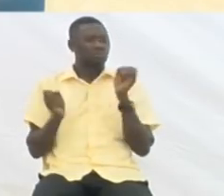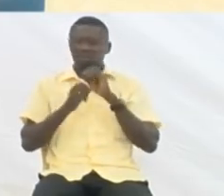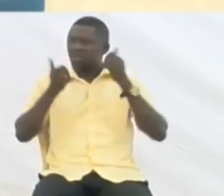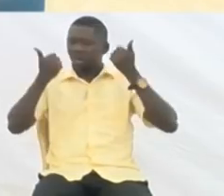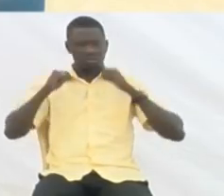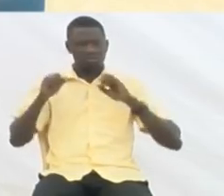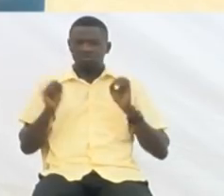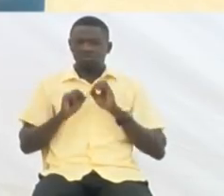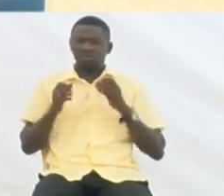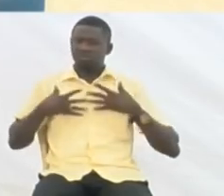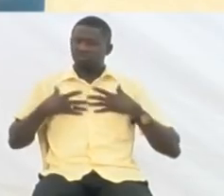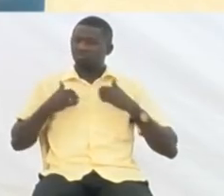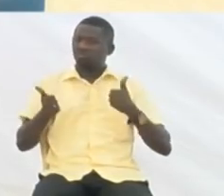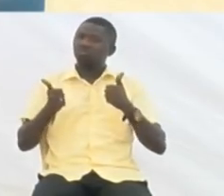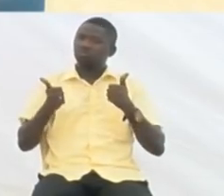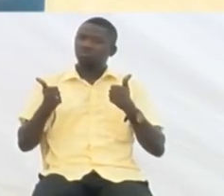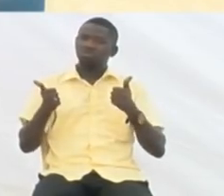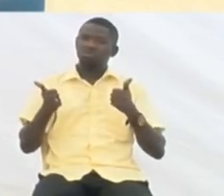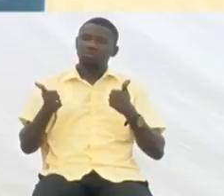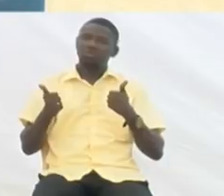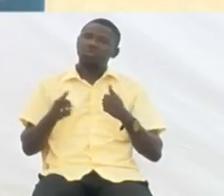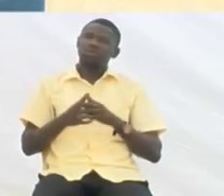they did not experience